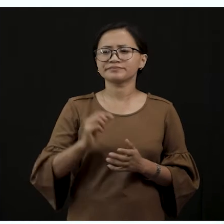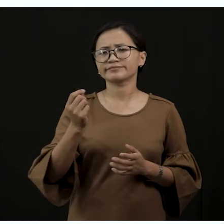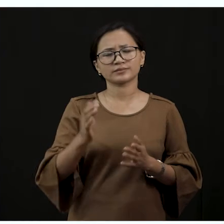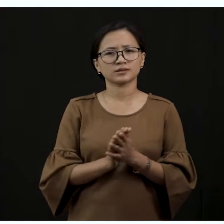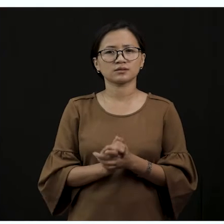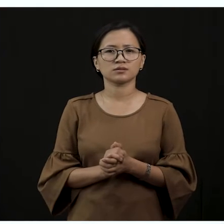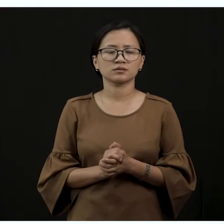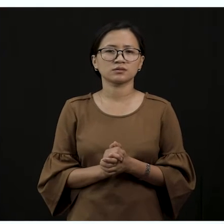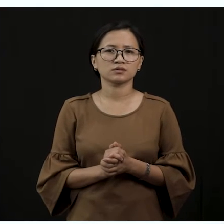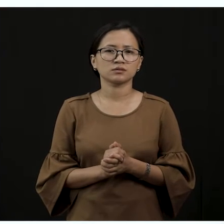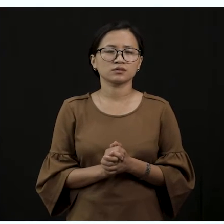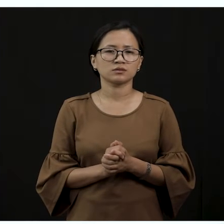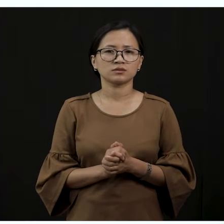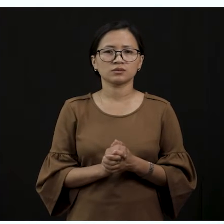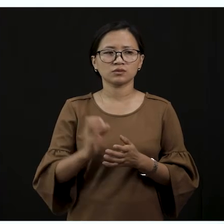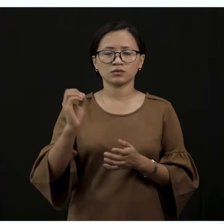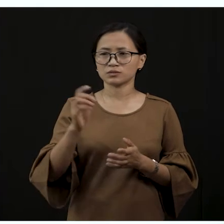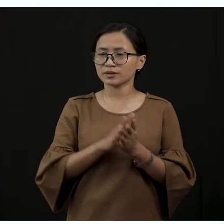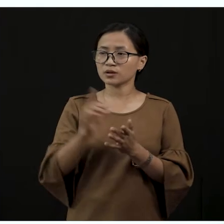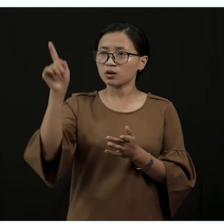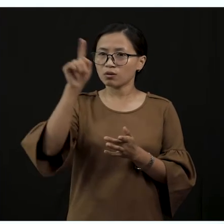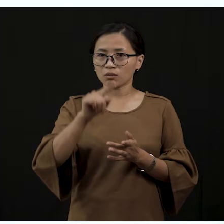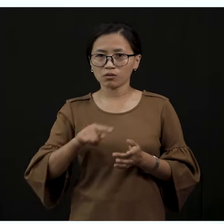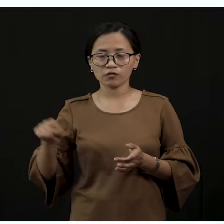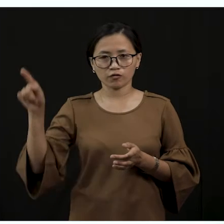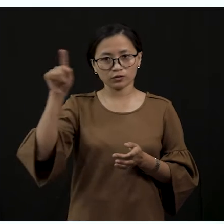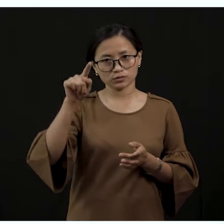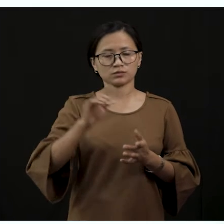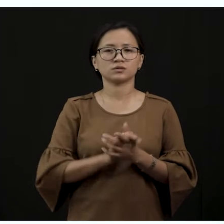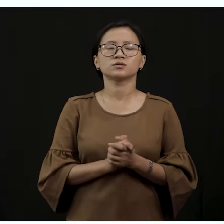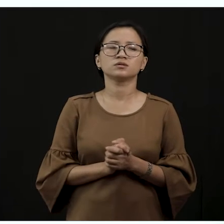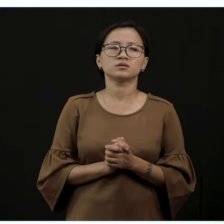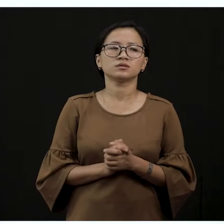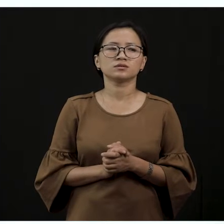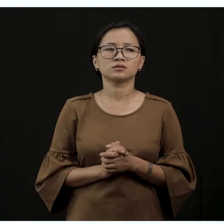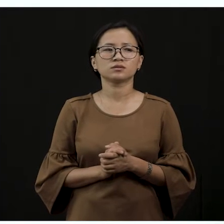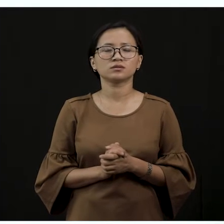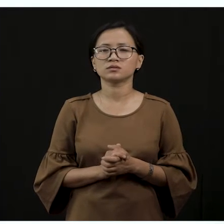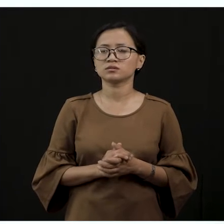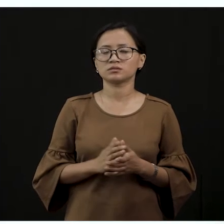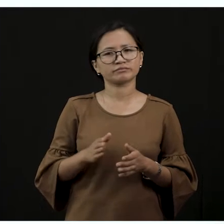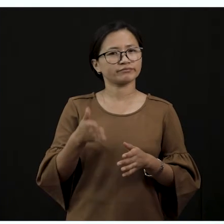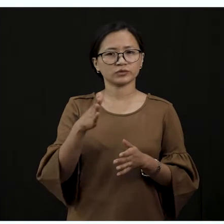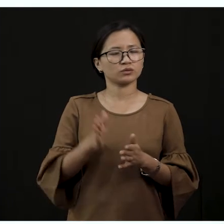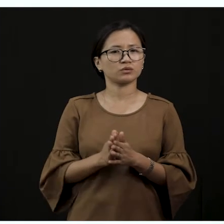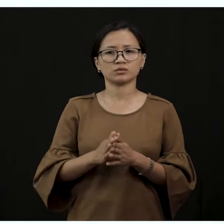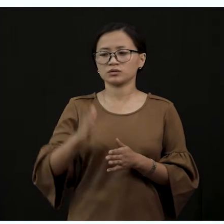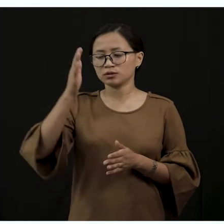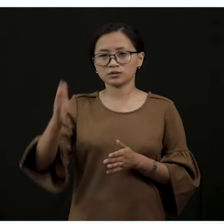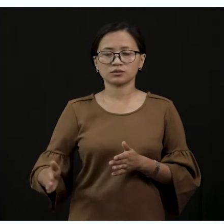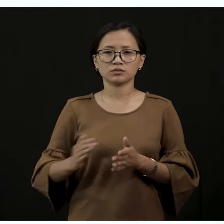Just like this is an oval. This is an oval and it has also